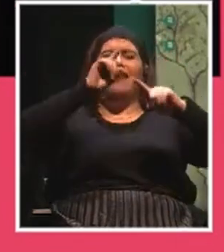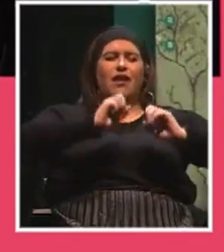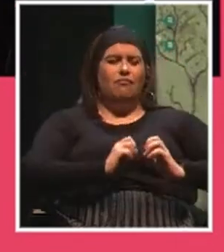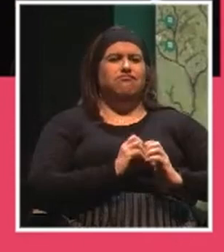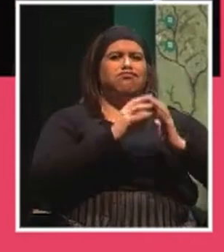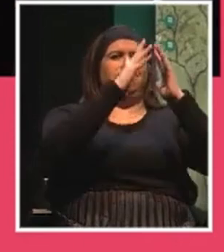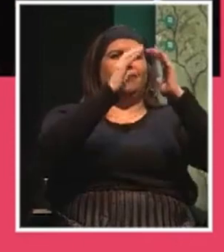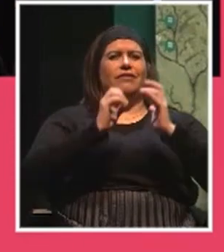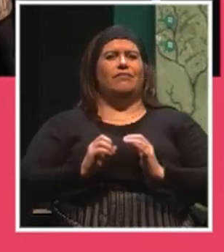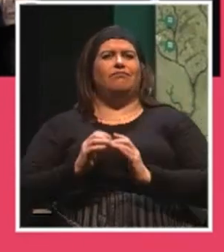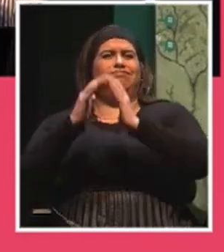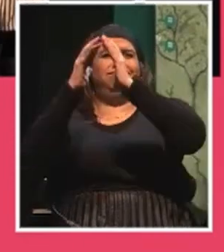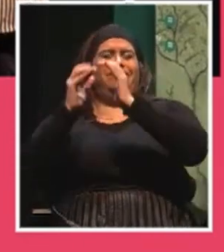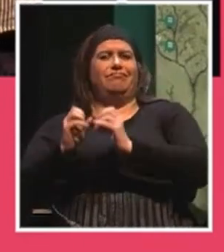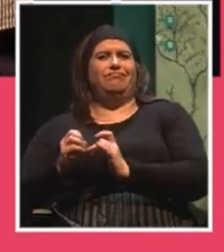automata and,